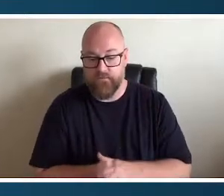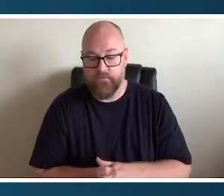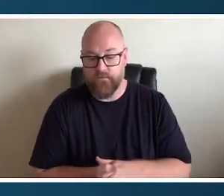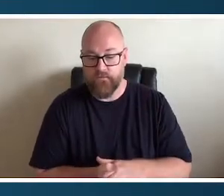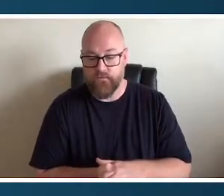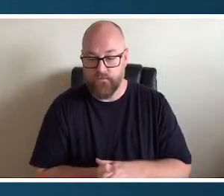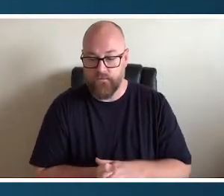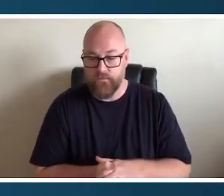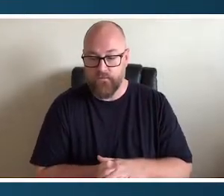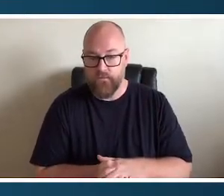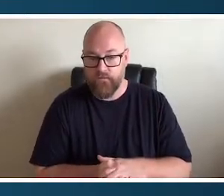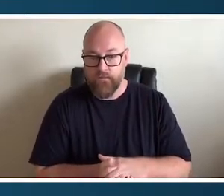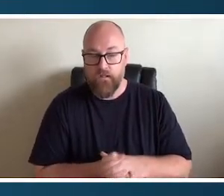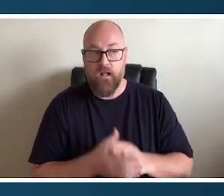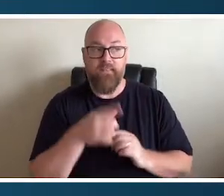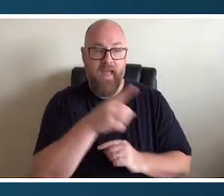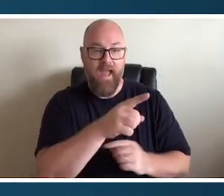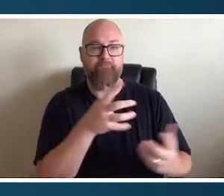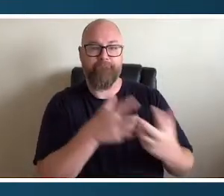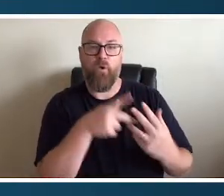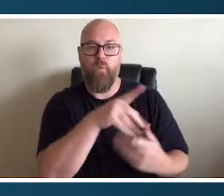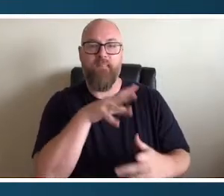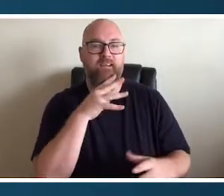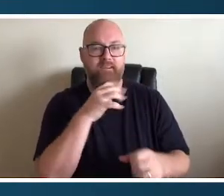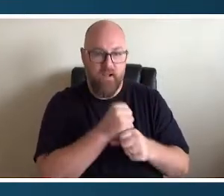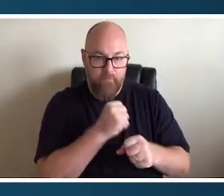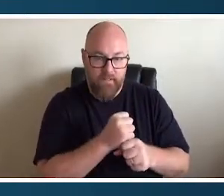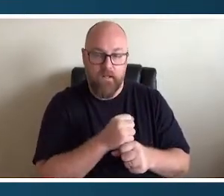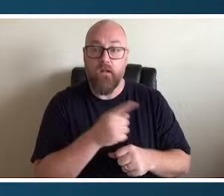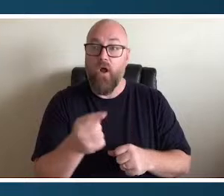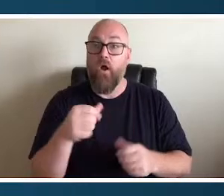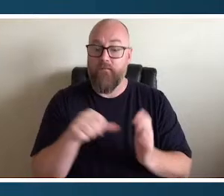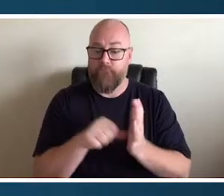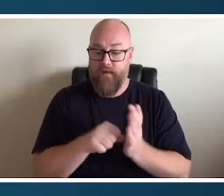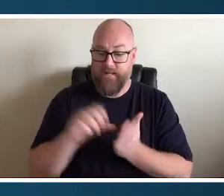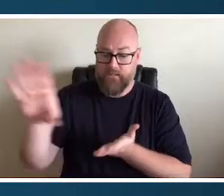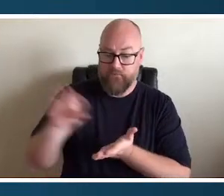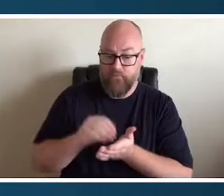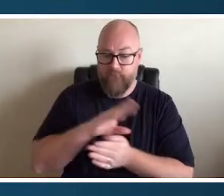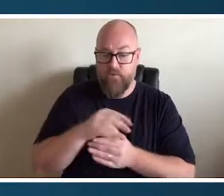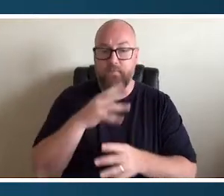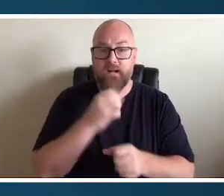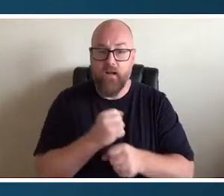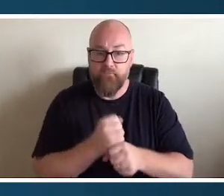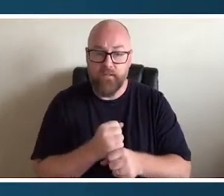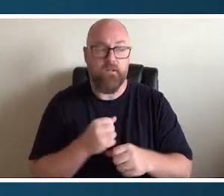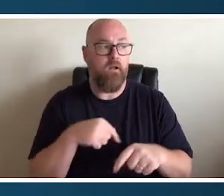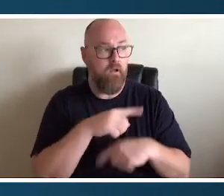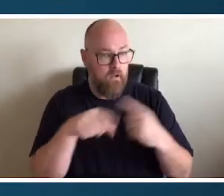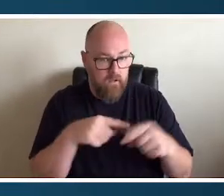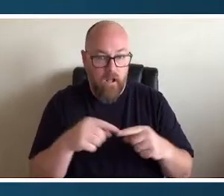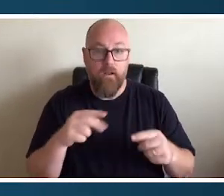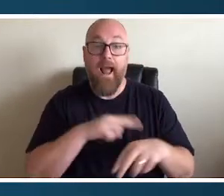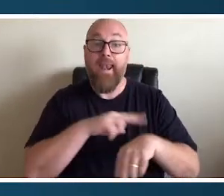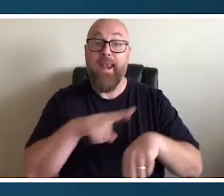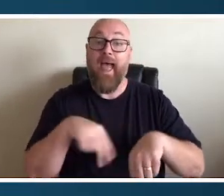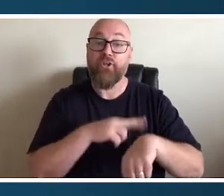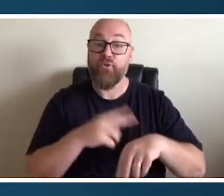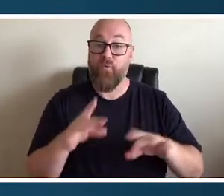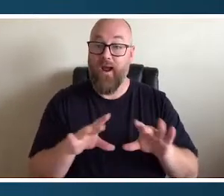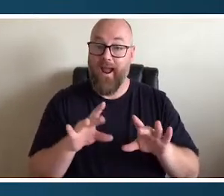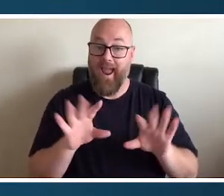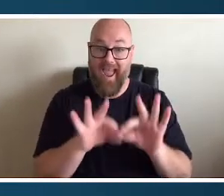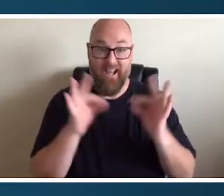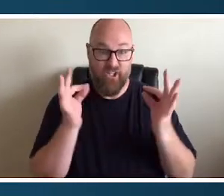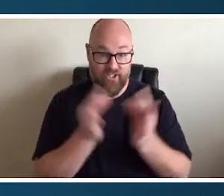large NGOs. National agencies, aid agencies from various donor countries, allocate a portion